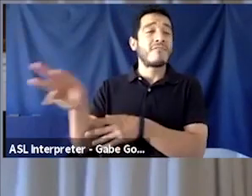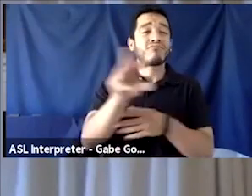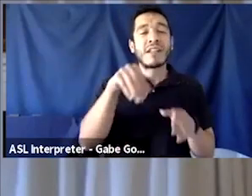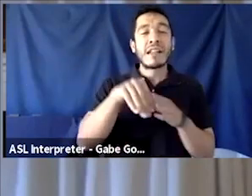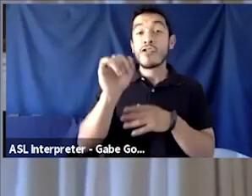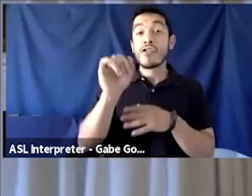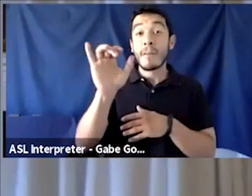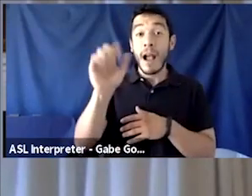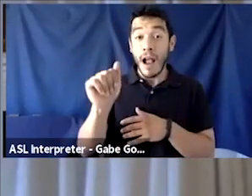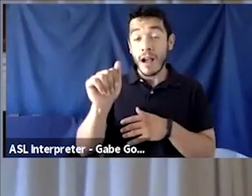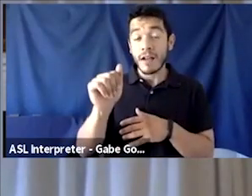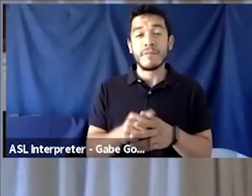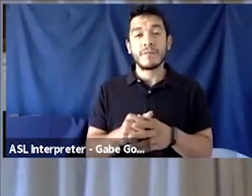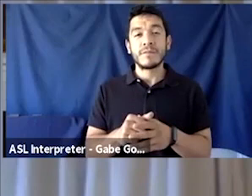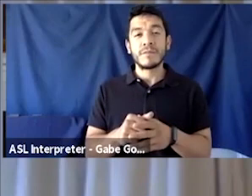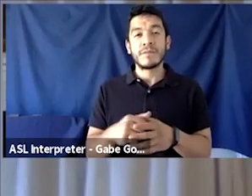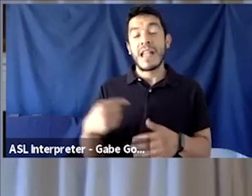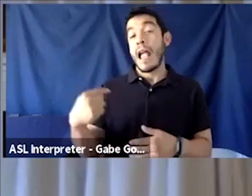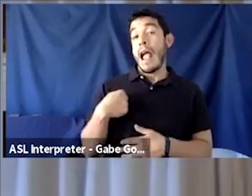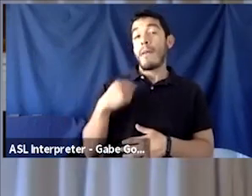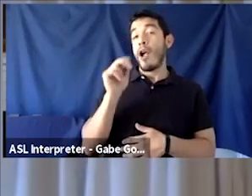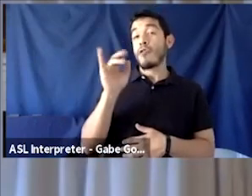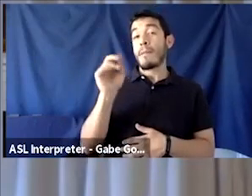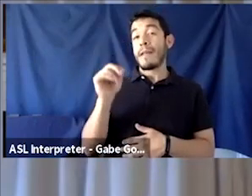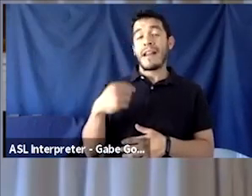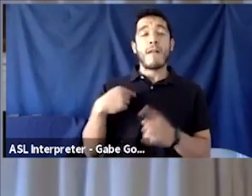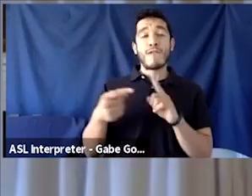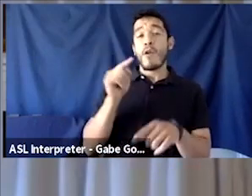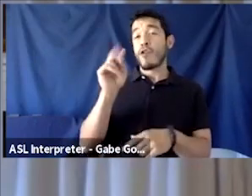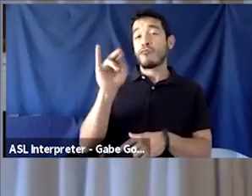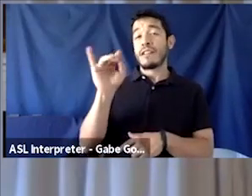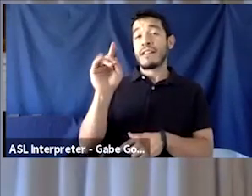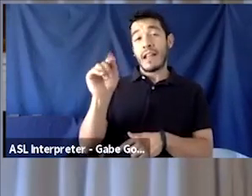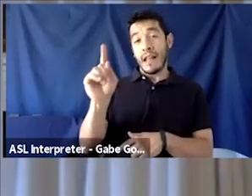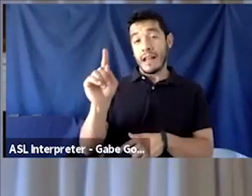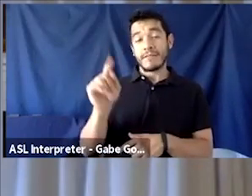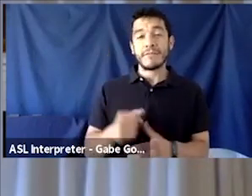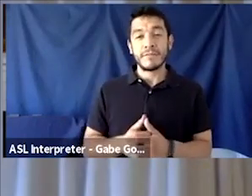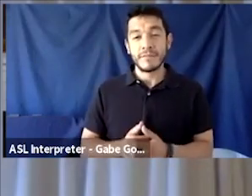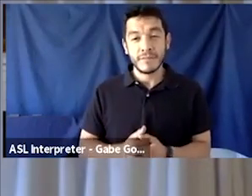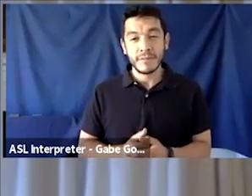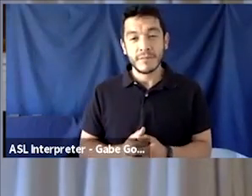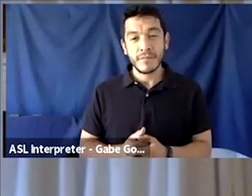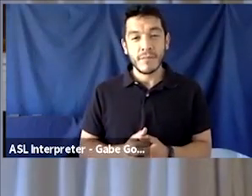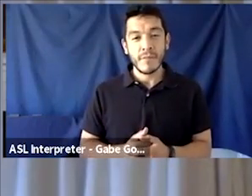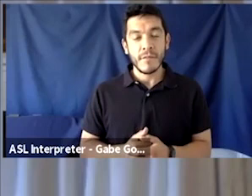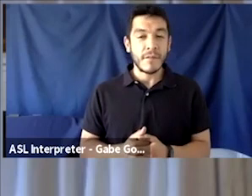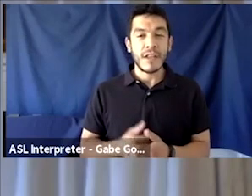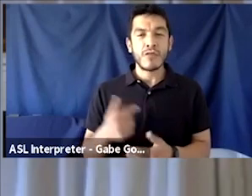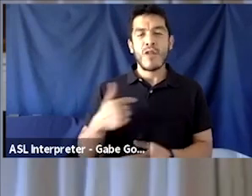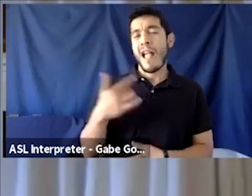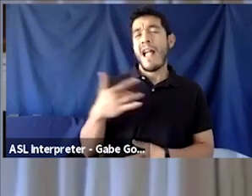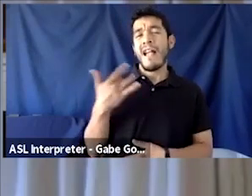I'm Caribbean, I'm Trinidadian, Miss Marley. And so I felt that I was